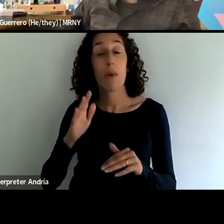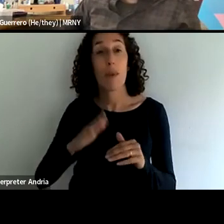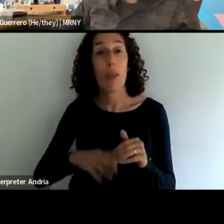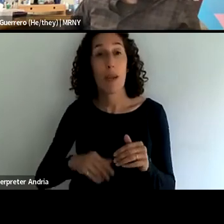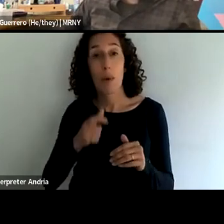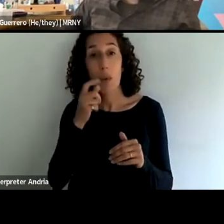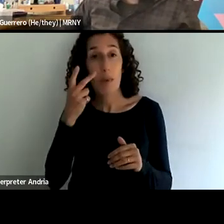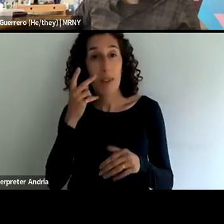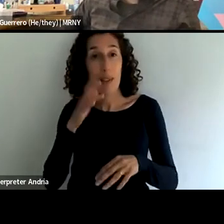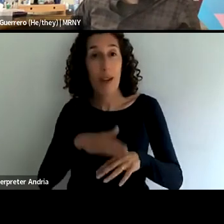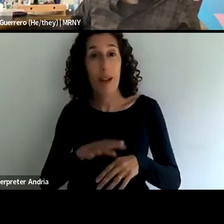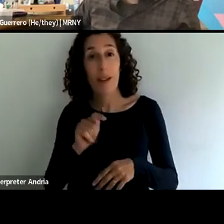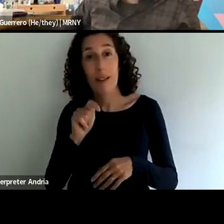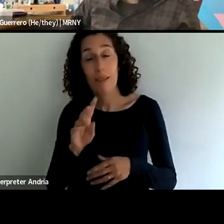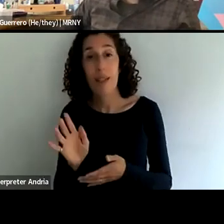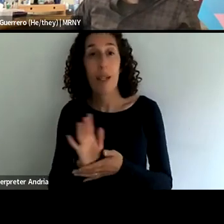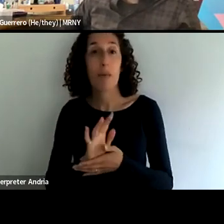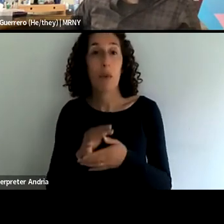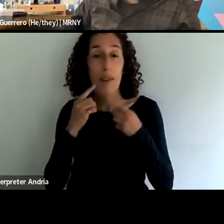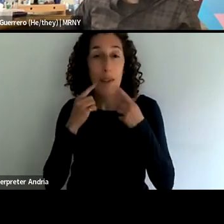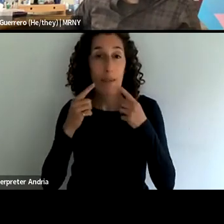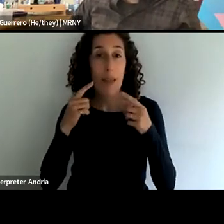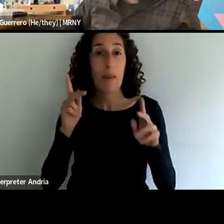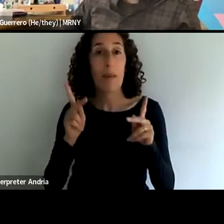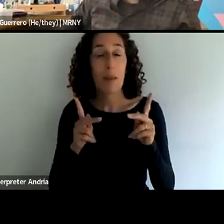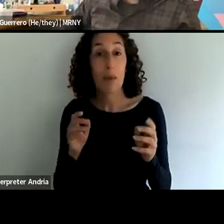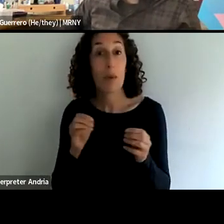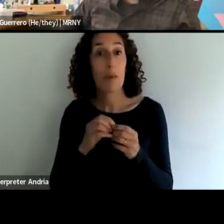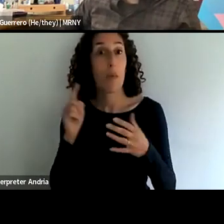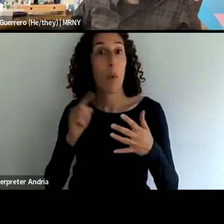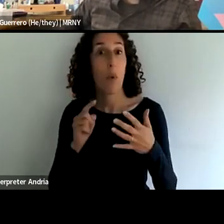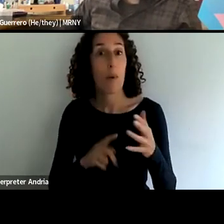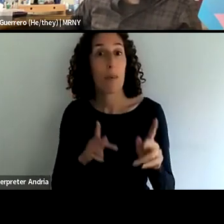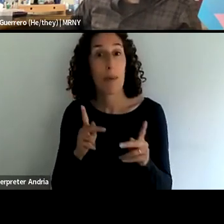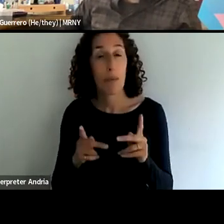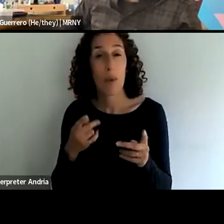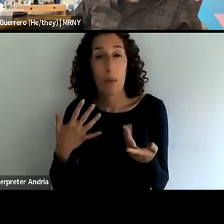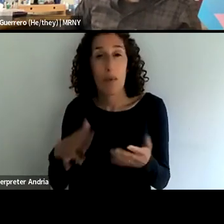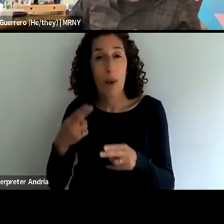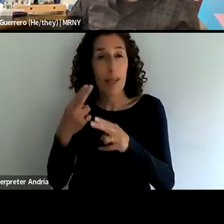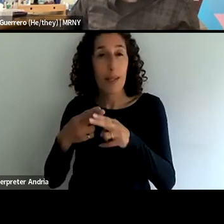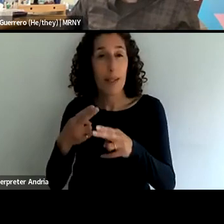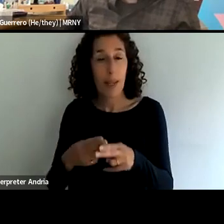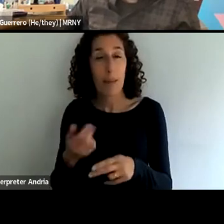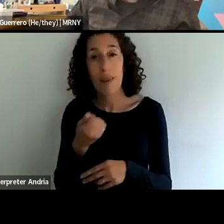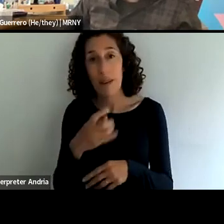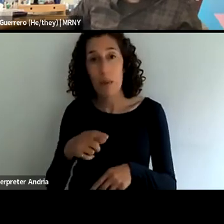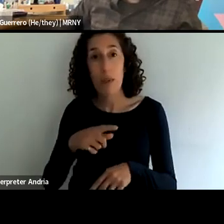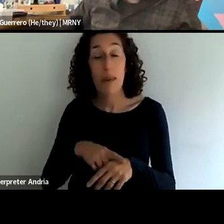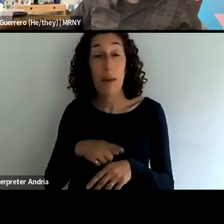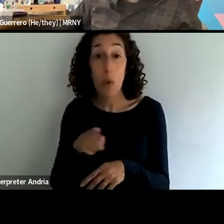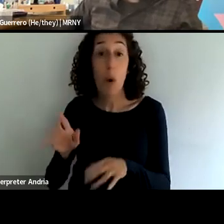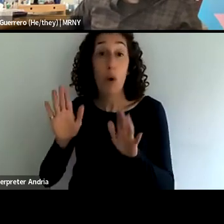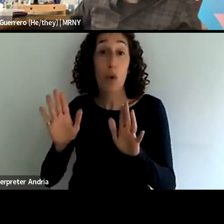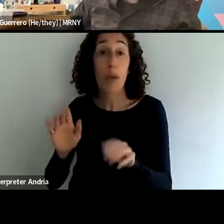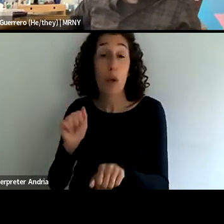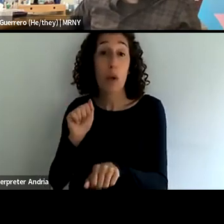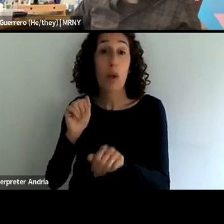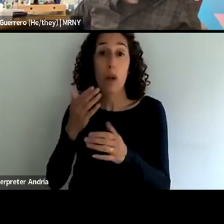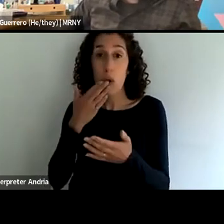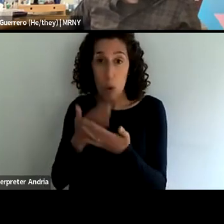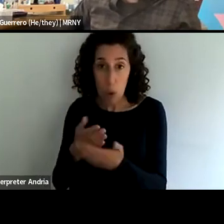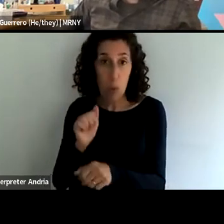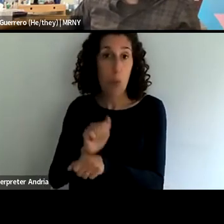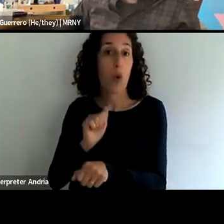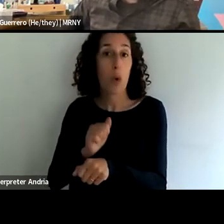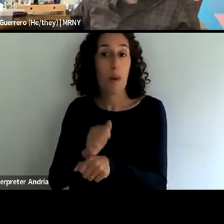and Alok and Raquel Willis, who are doing actual real change work,